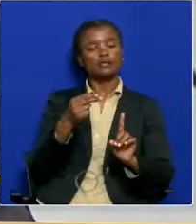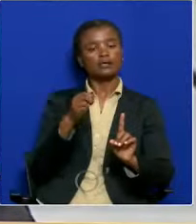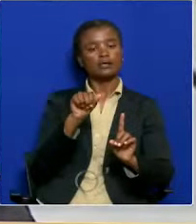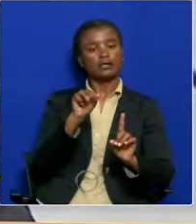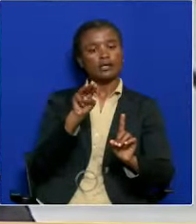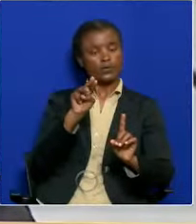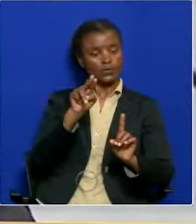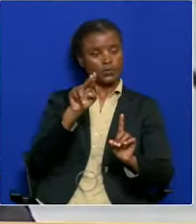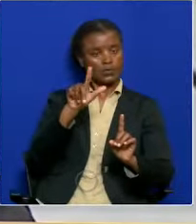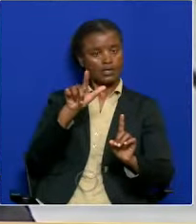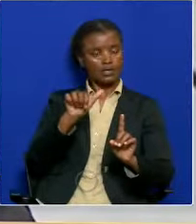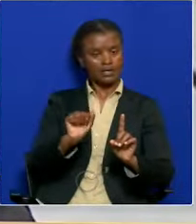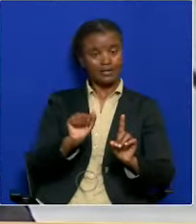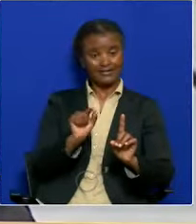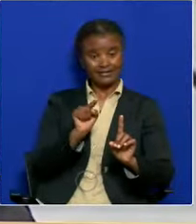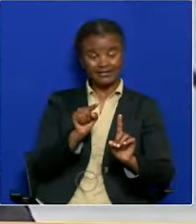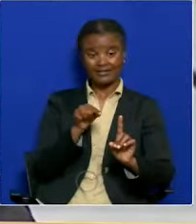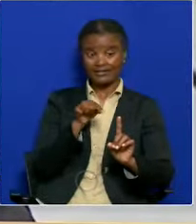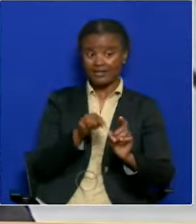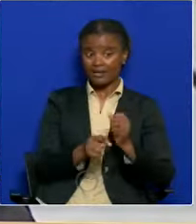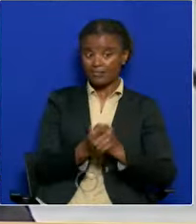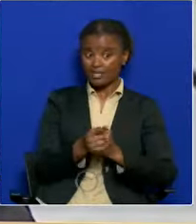arrested.